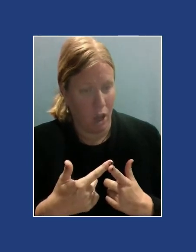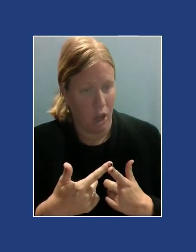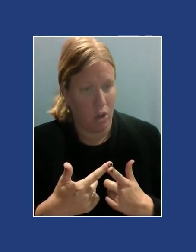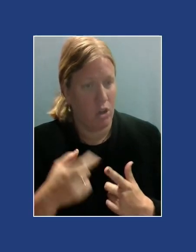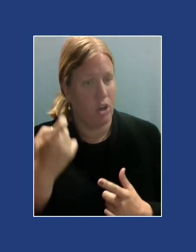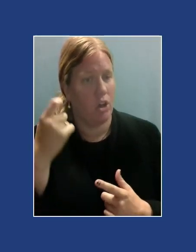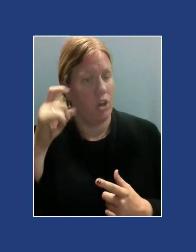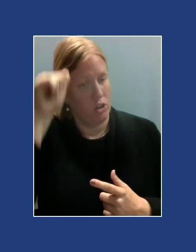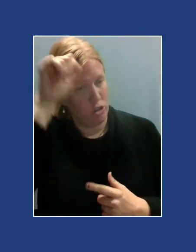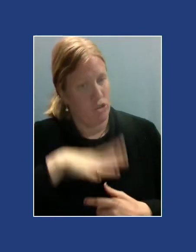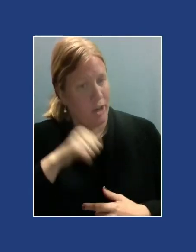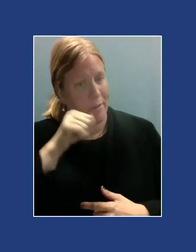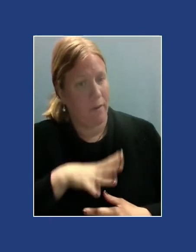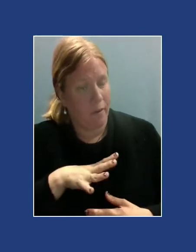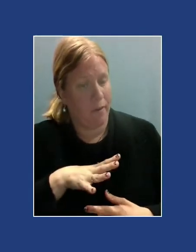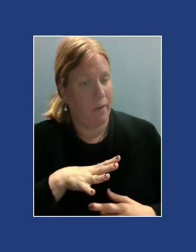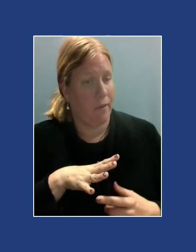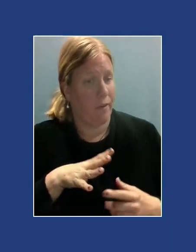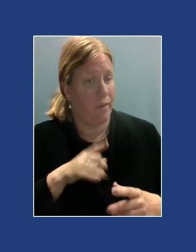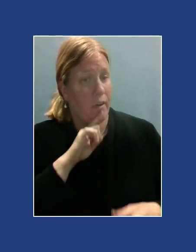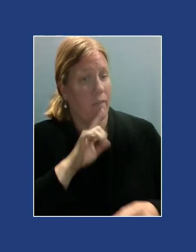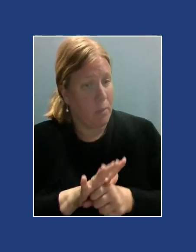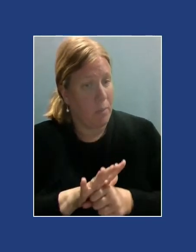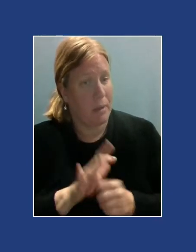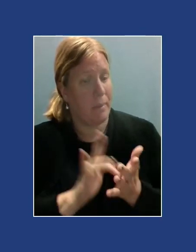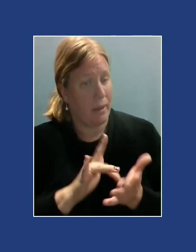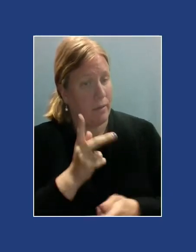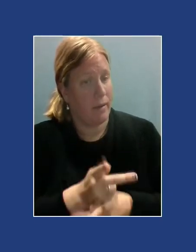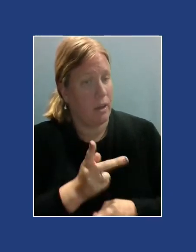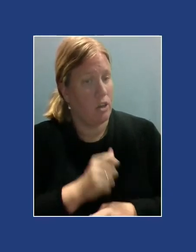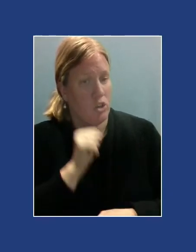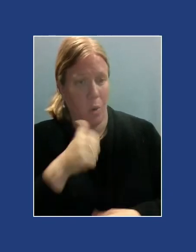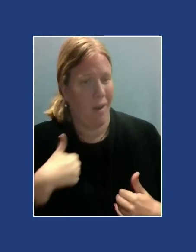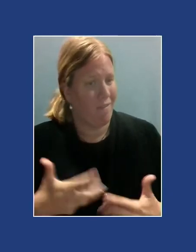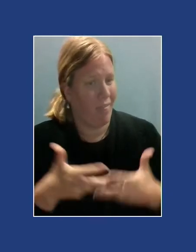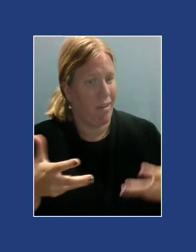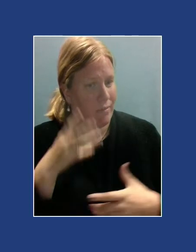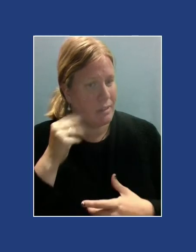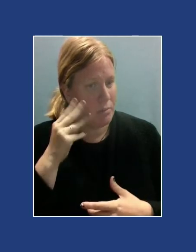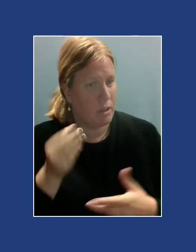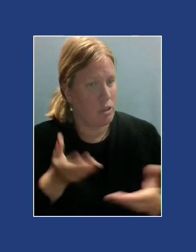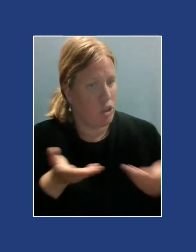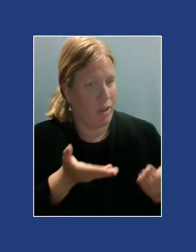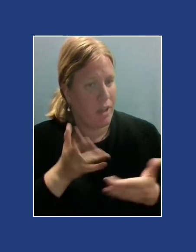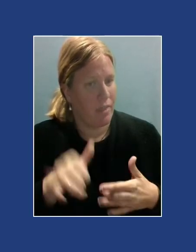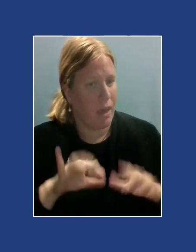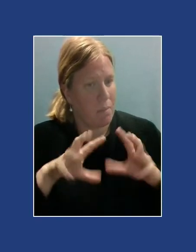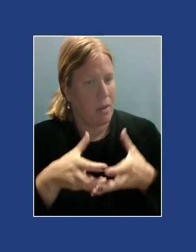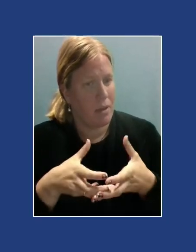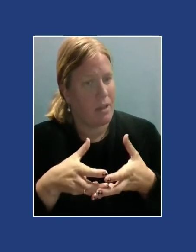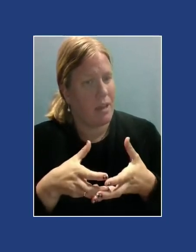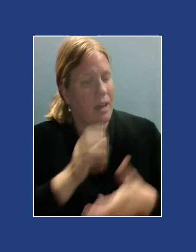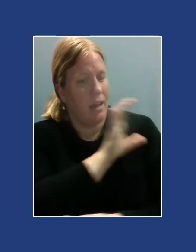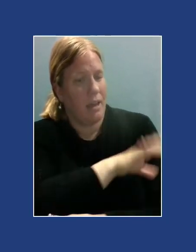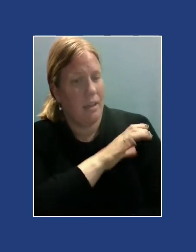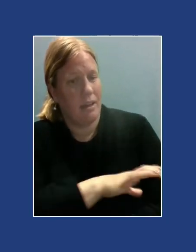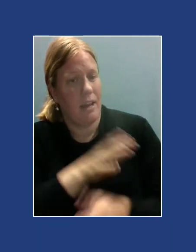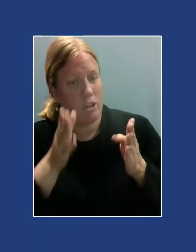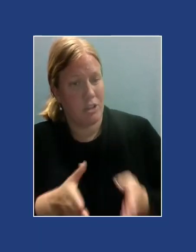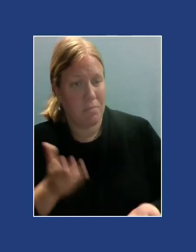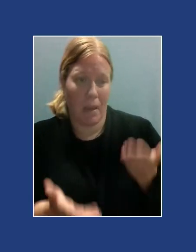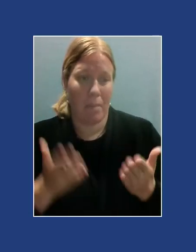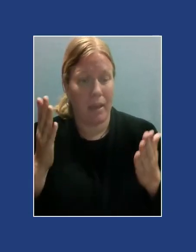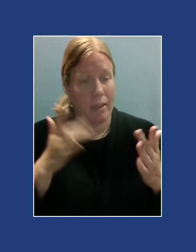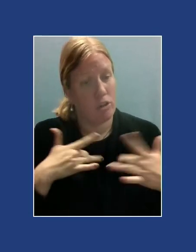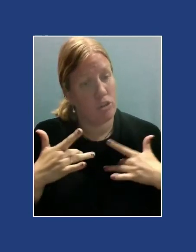in this context for people who don't yet have a lot of experience serving this population, clinicians may worry that a patient's